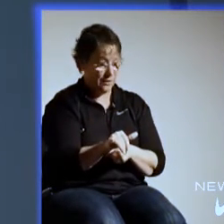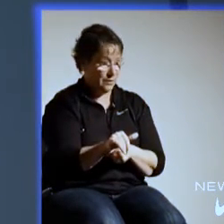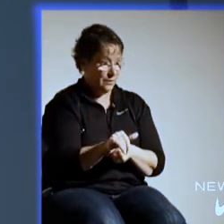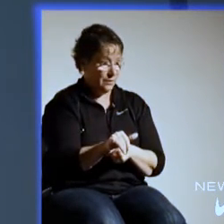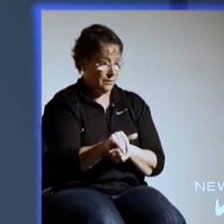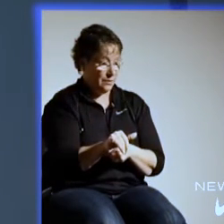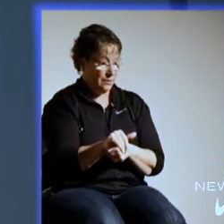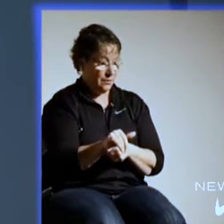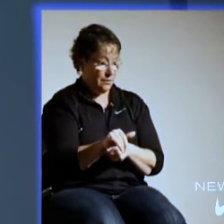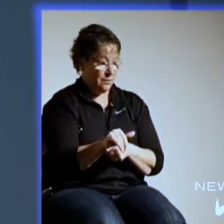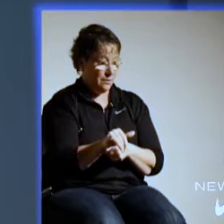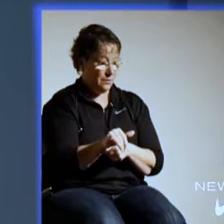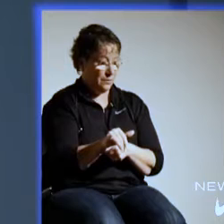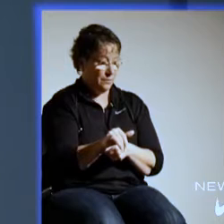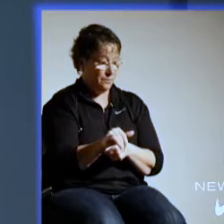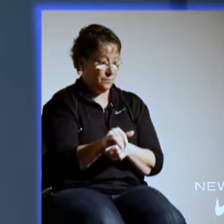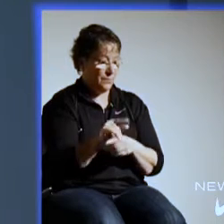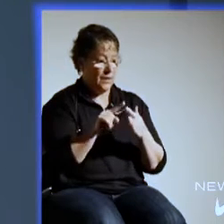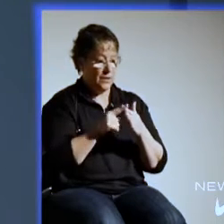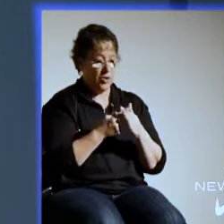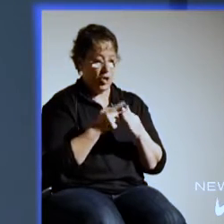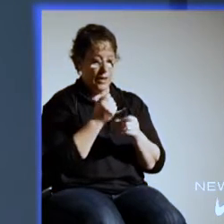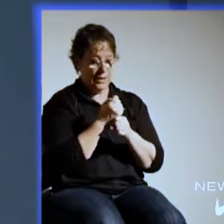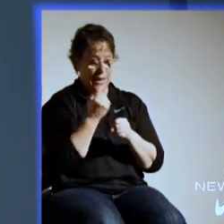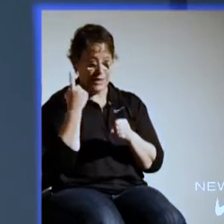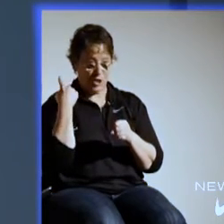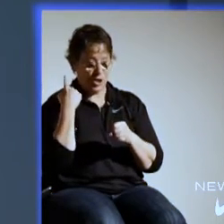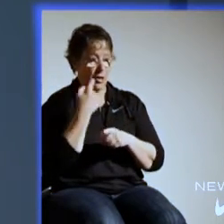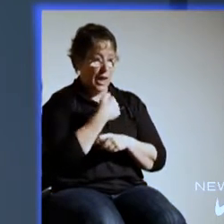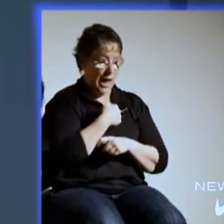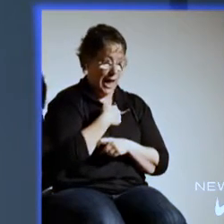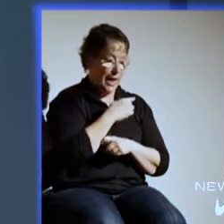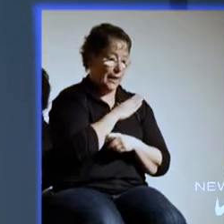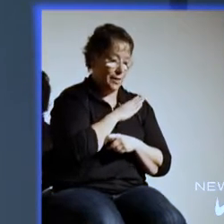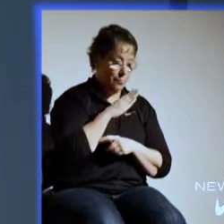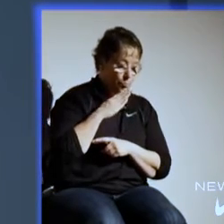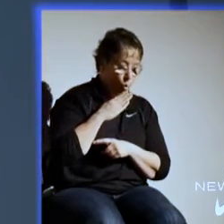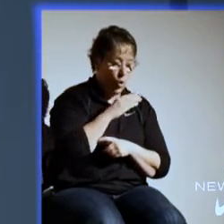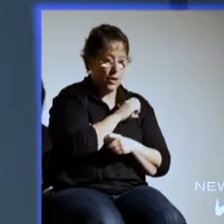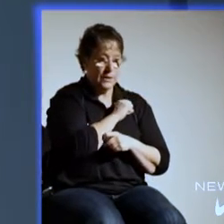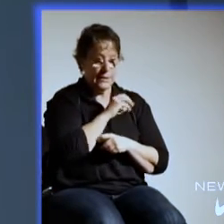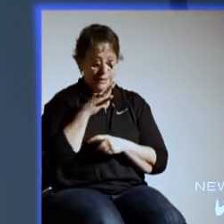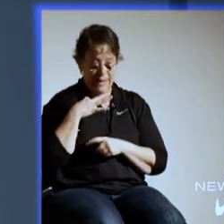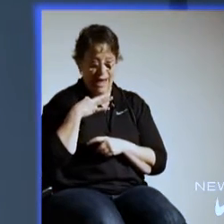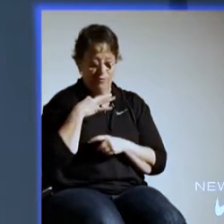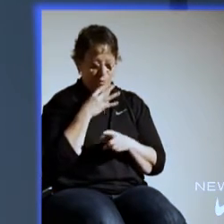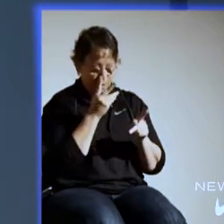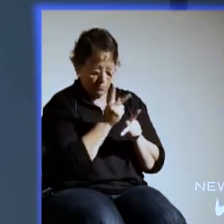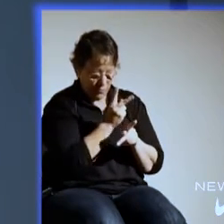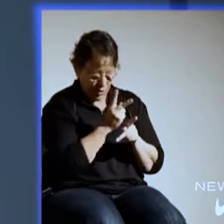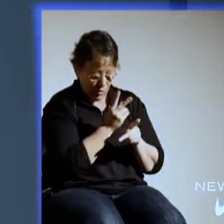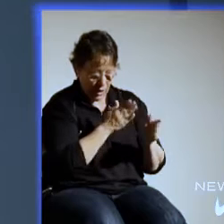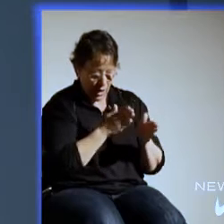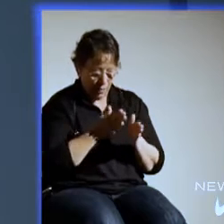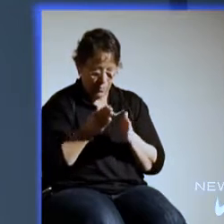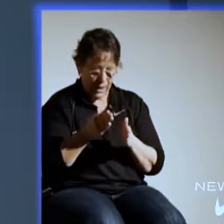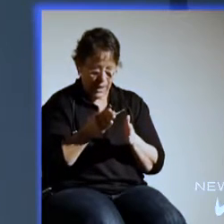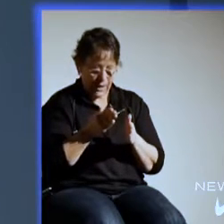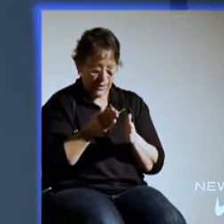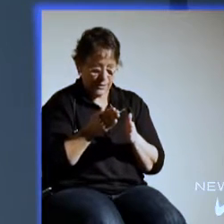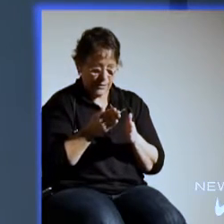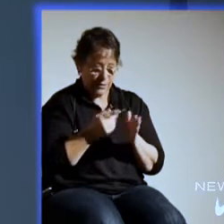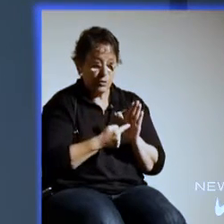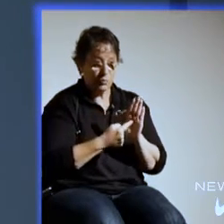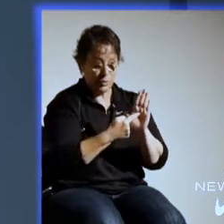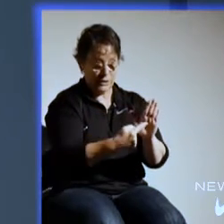For over a year, I and our board and our staff have been working a plan to present to you what we